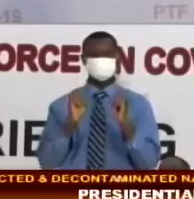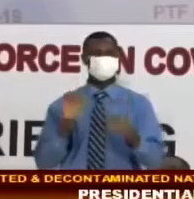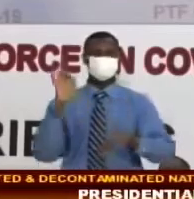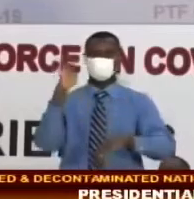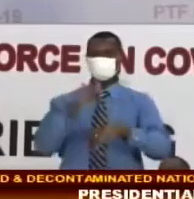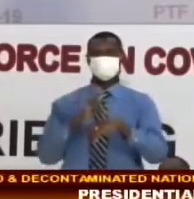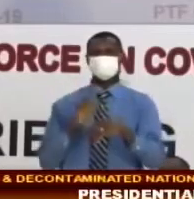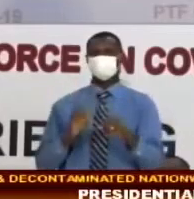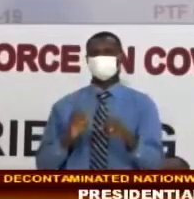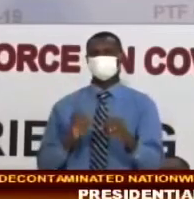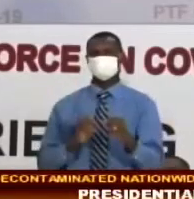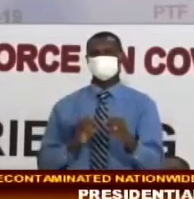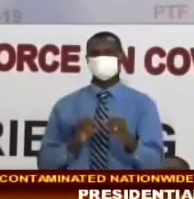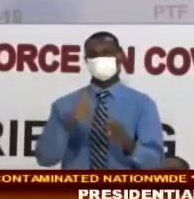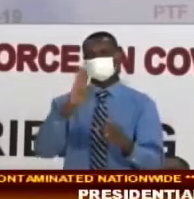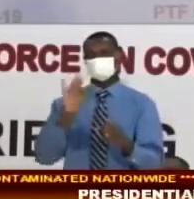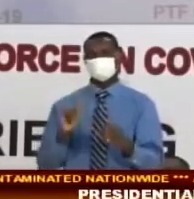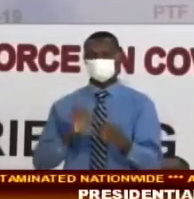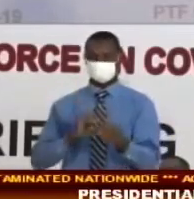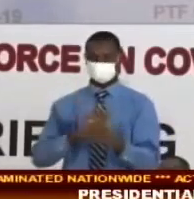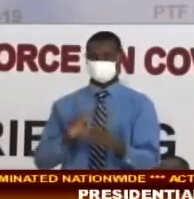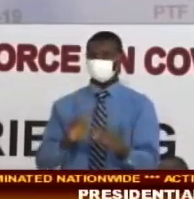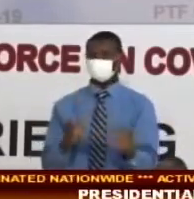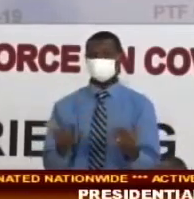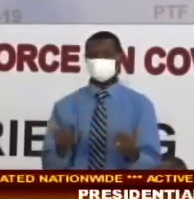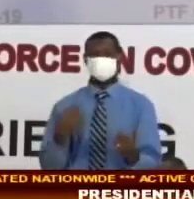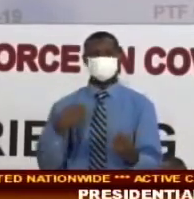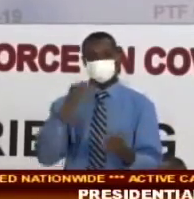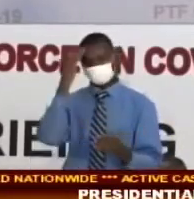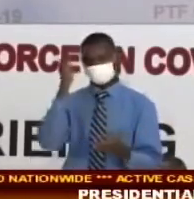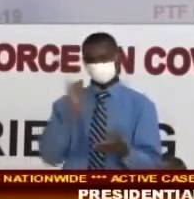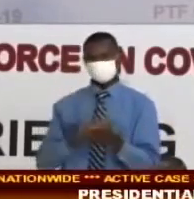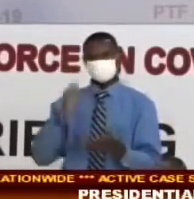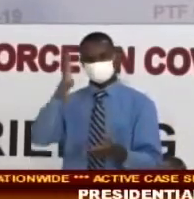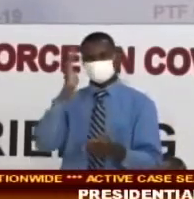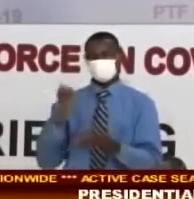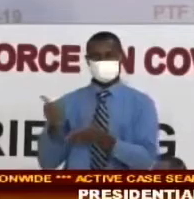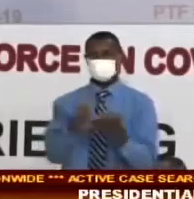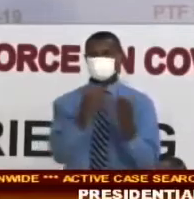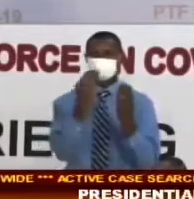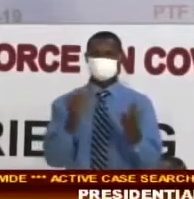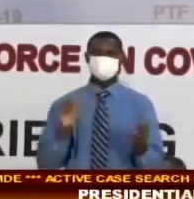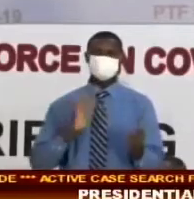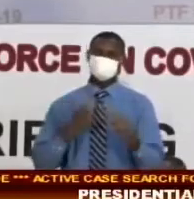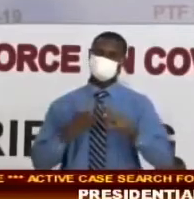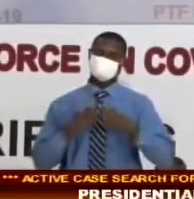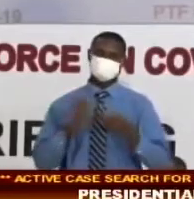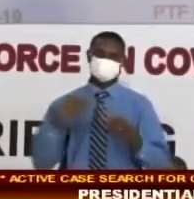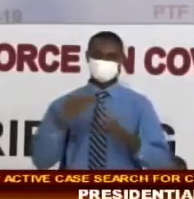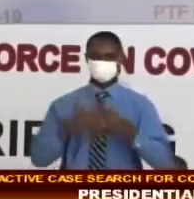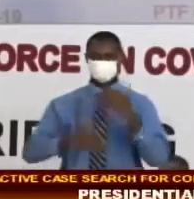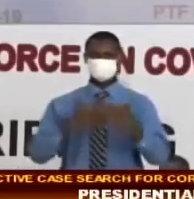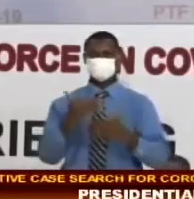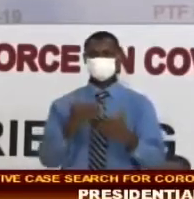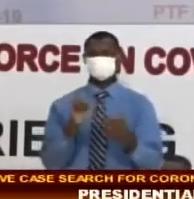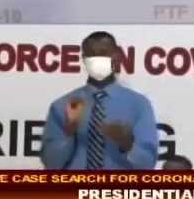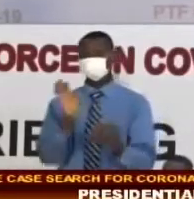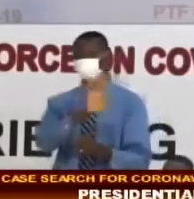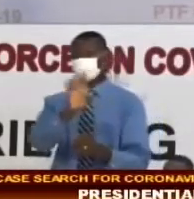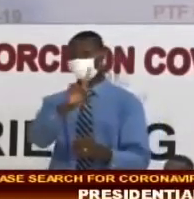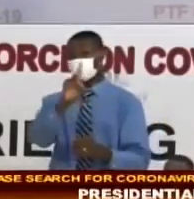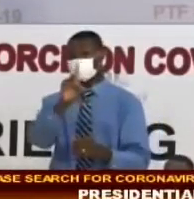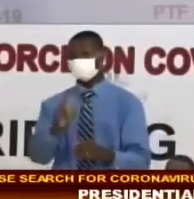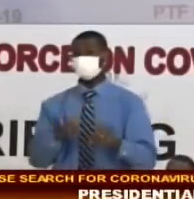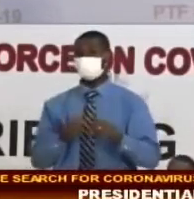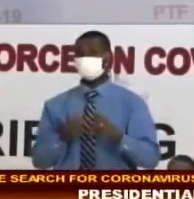be used in solving our problems as we go along. This, your question, also dovetails into the question